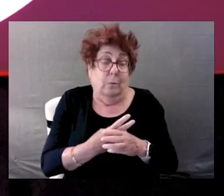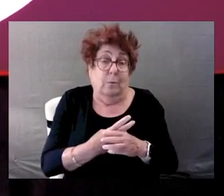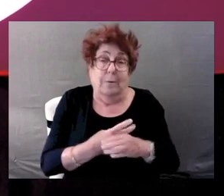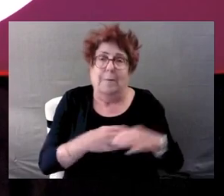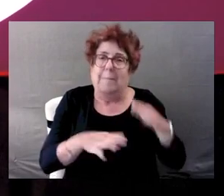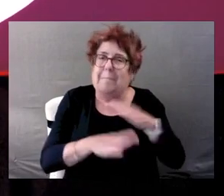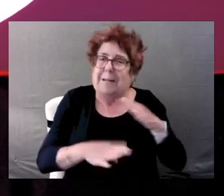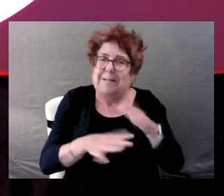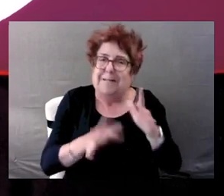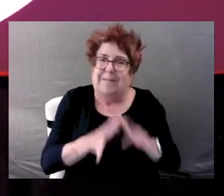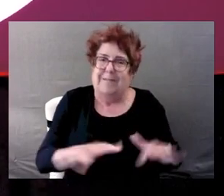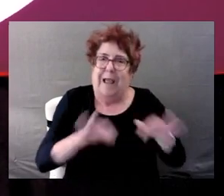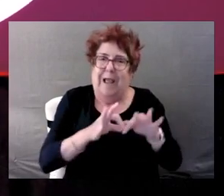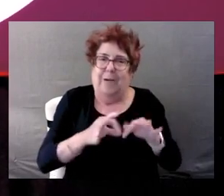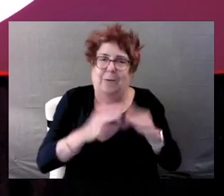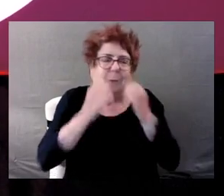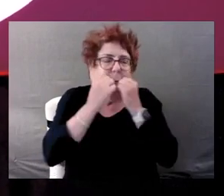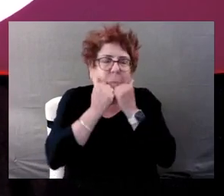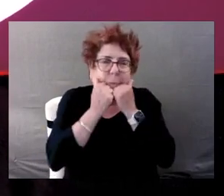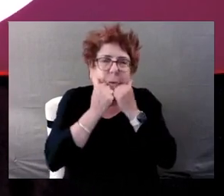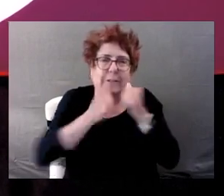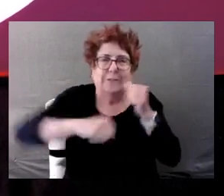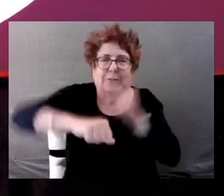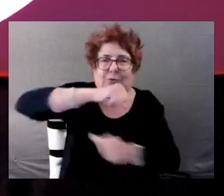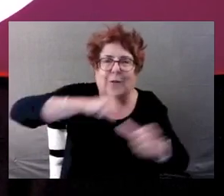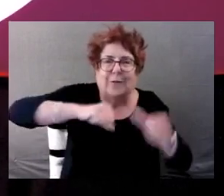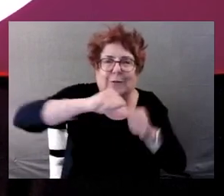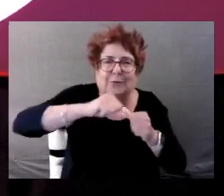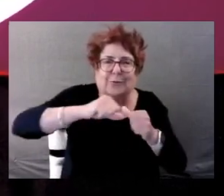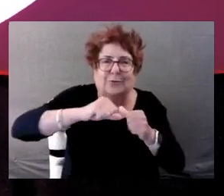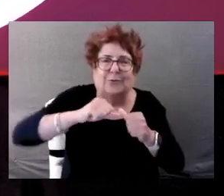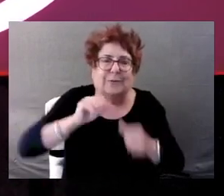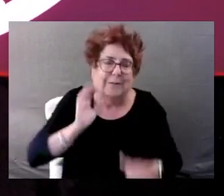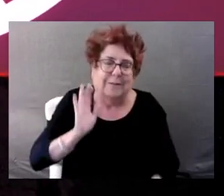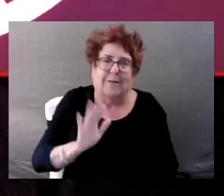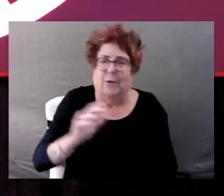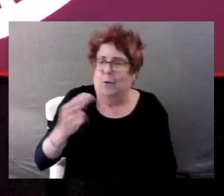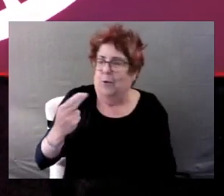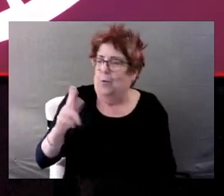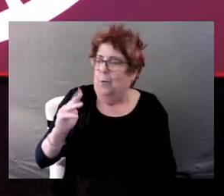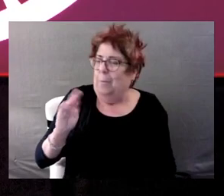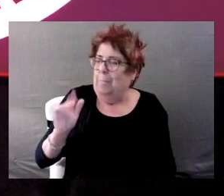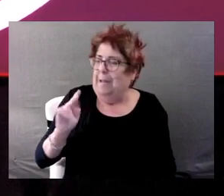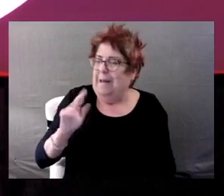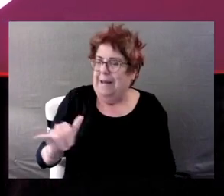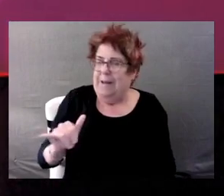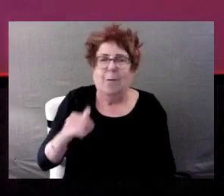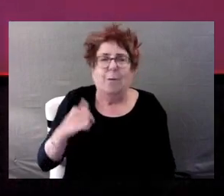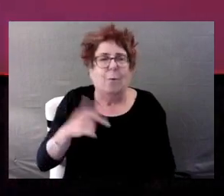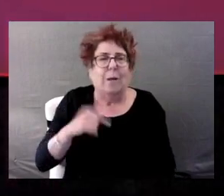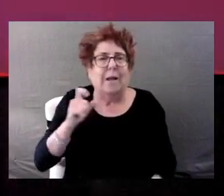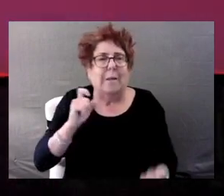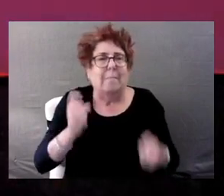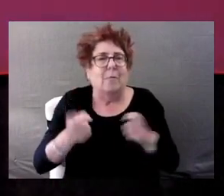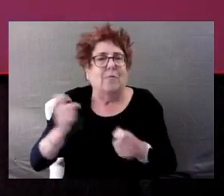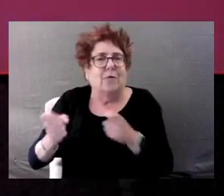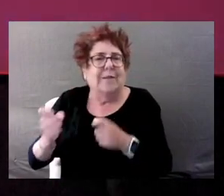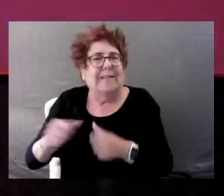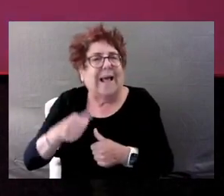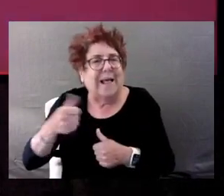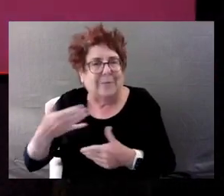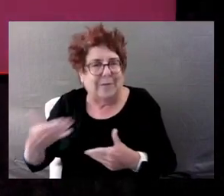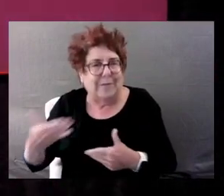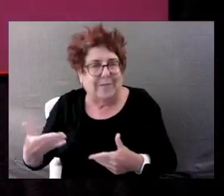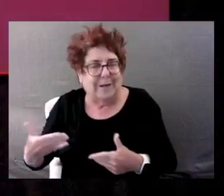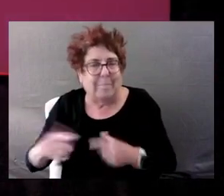each other's humanity, we could work through the other stuff. We could maneuver the other things, but we've